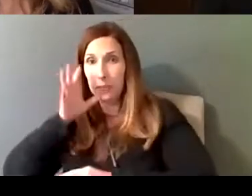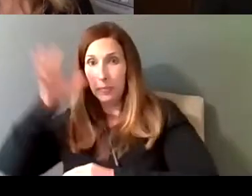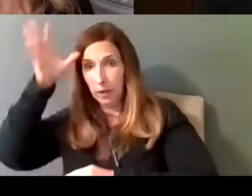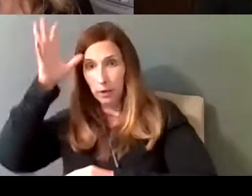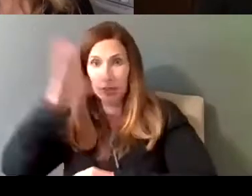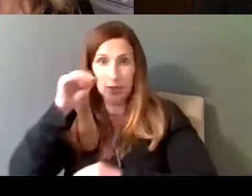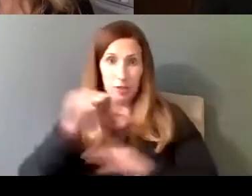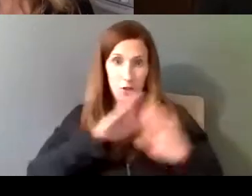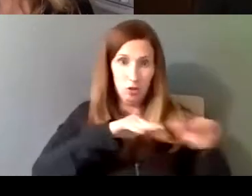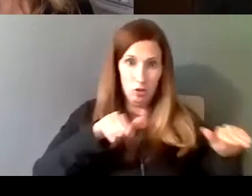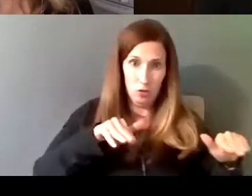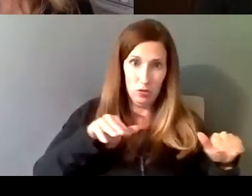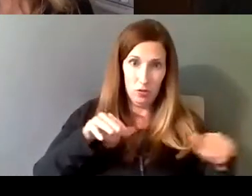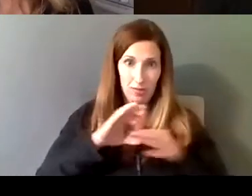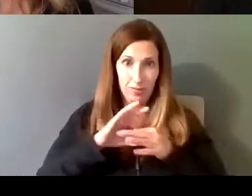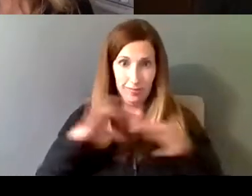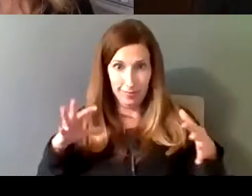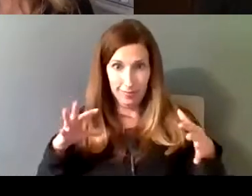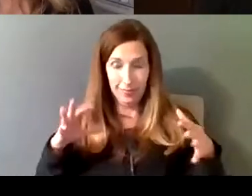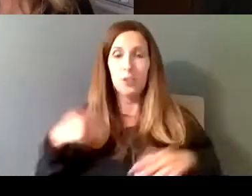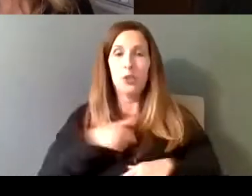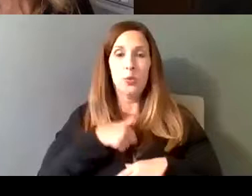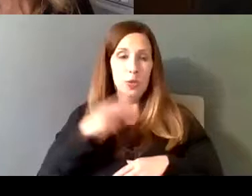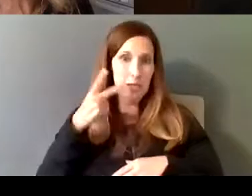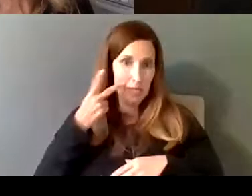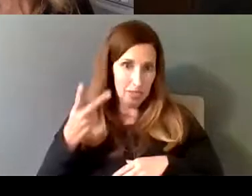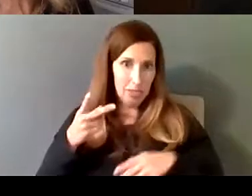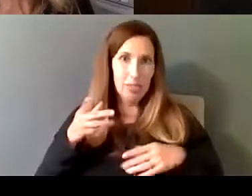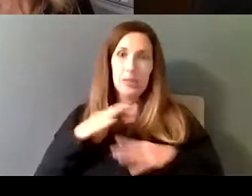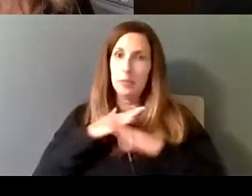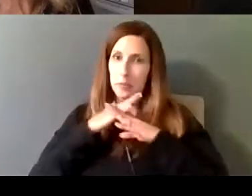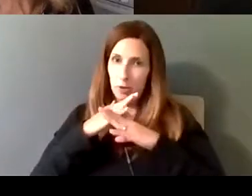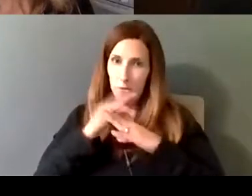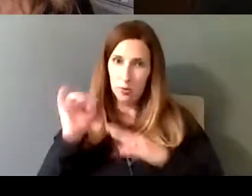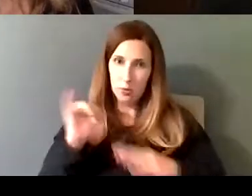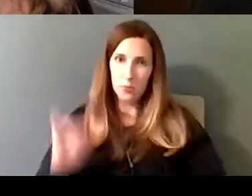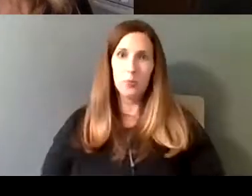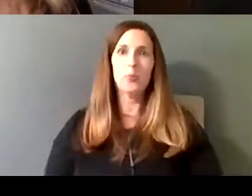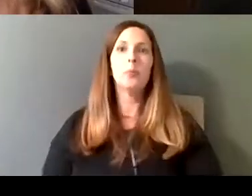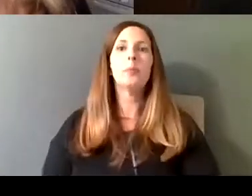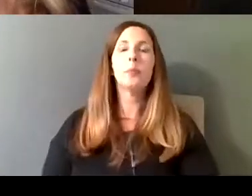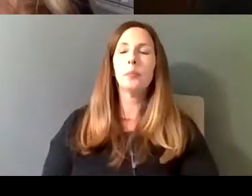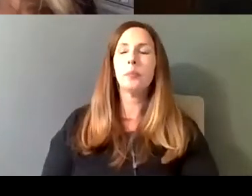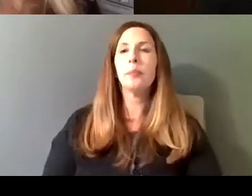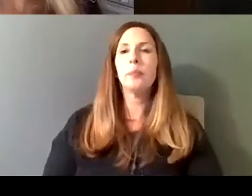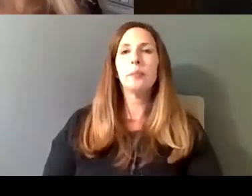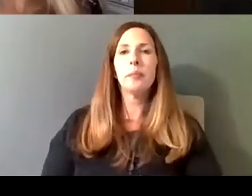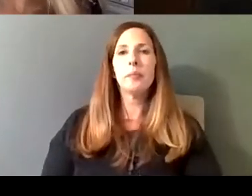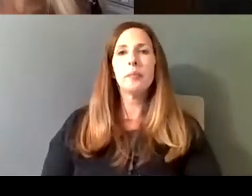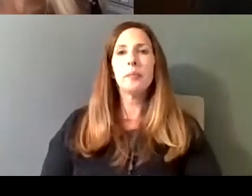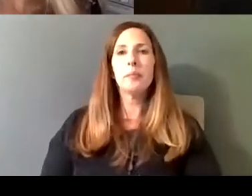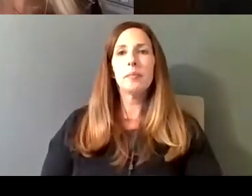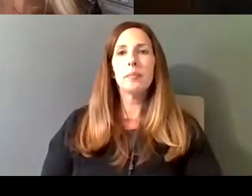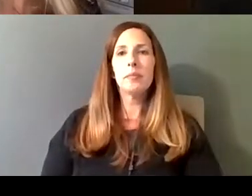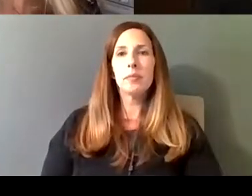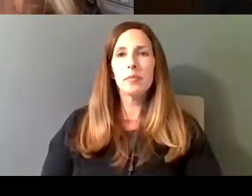children. So that's something that we see as a barrier as well. And then just getting information